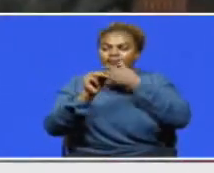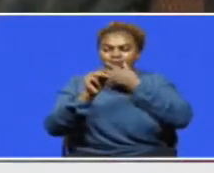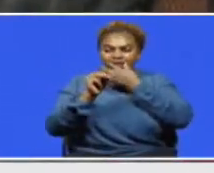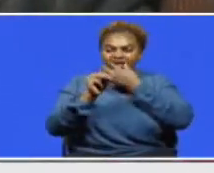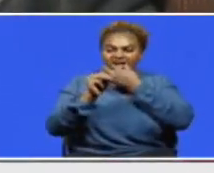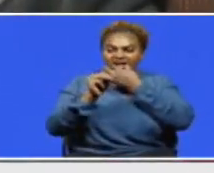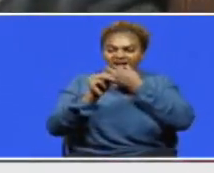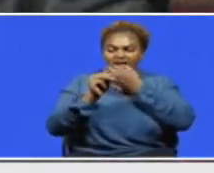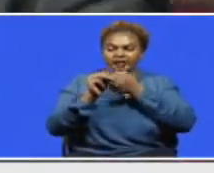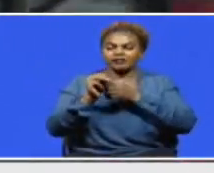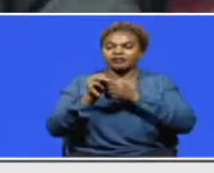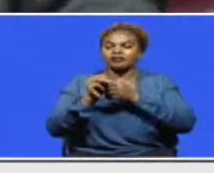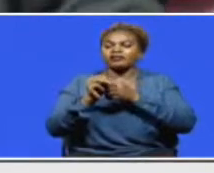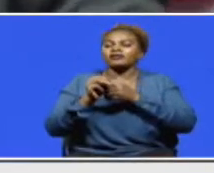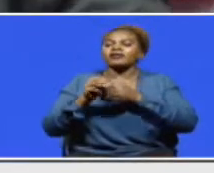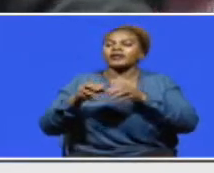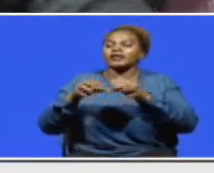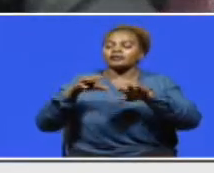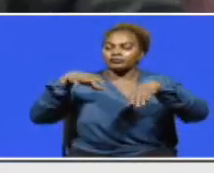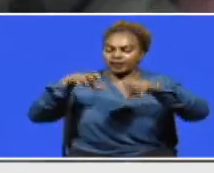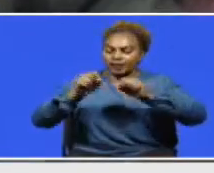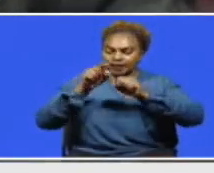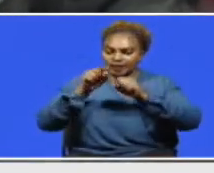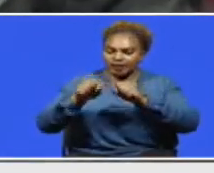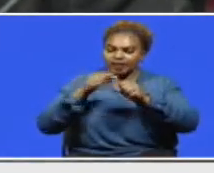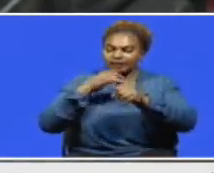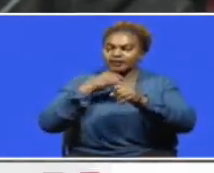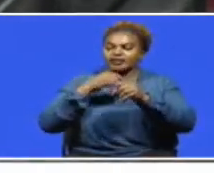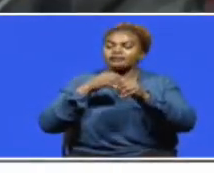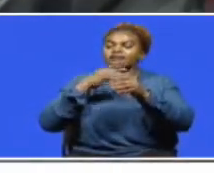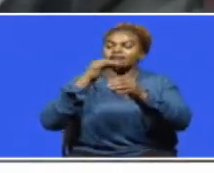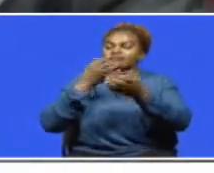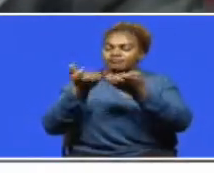Yeah. And to recoup that investment,